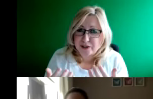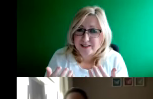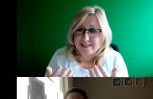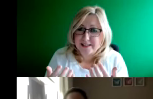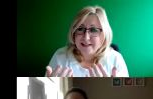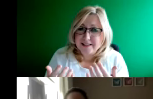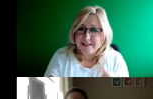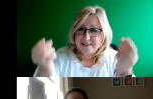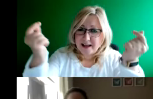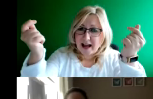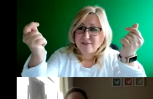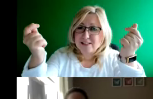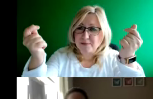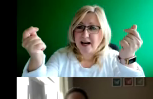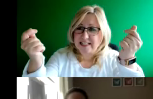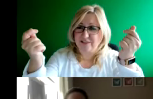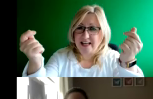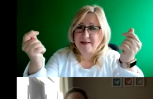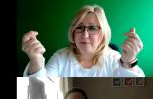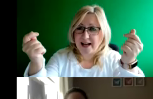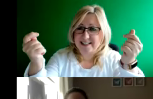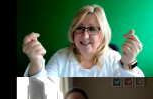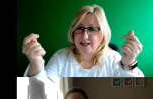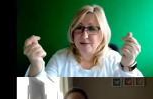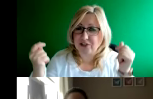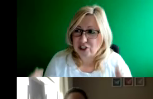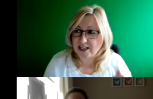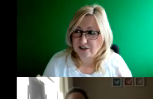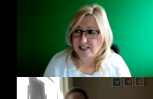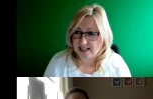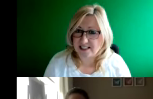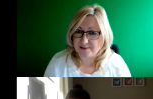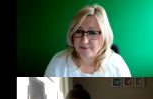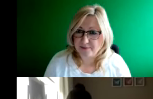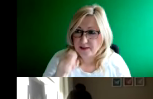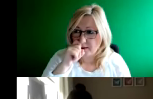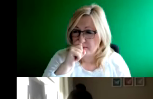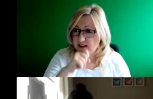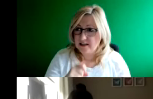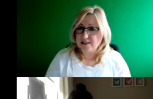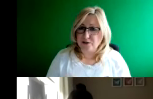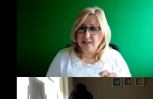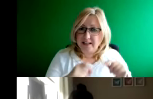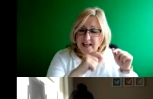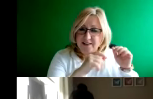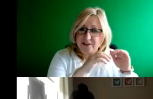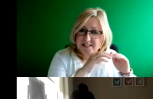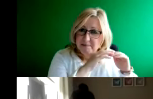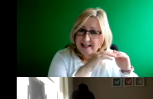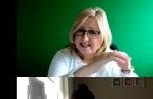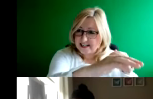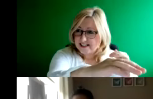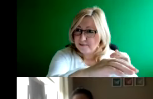those words, they have some kind of an impact in terms of a change of state. Yeah. So again,